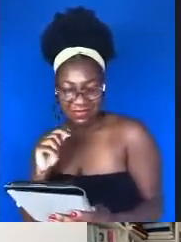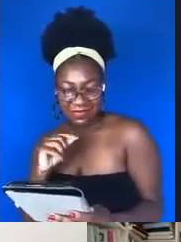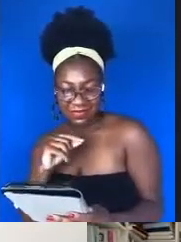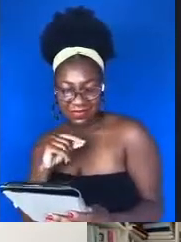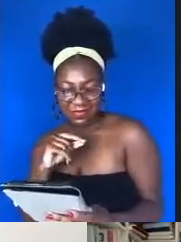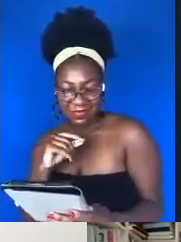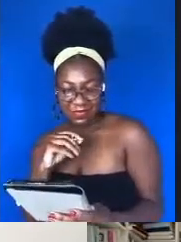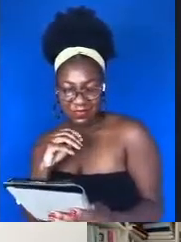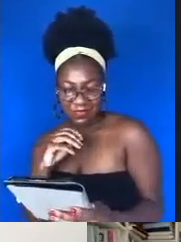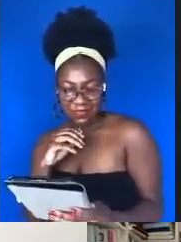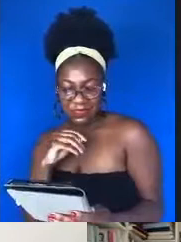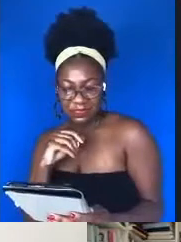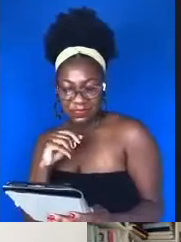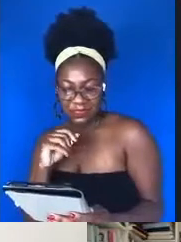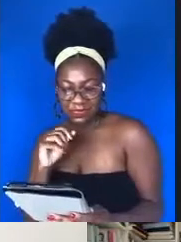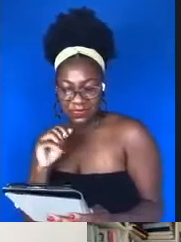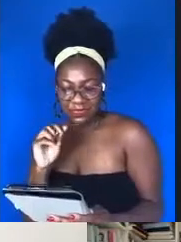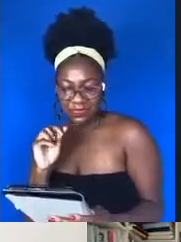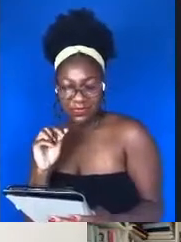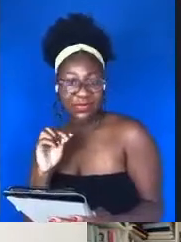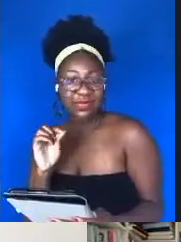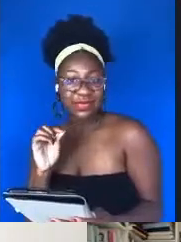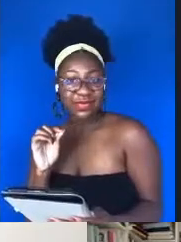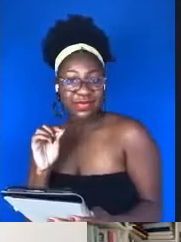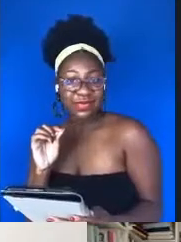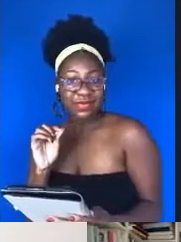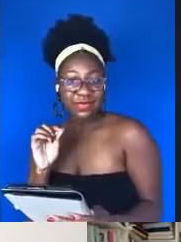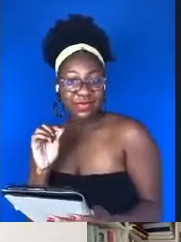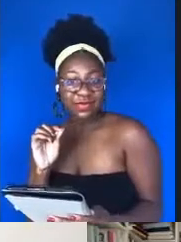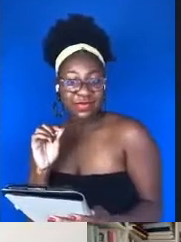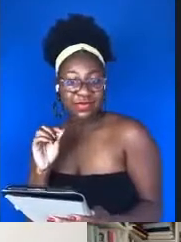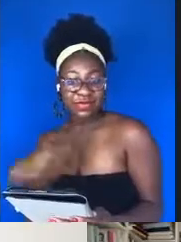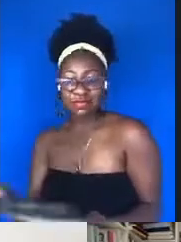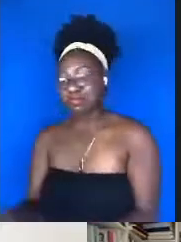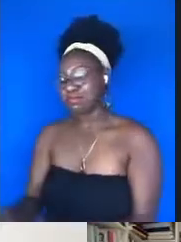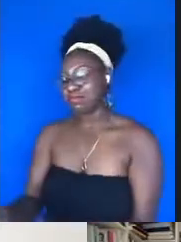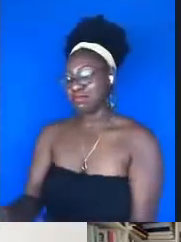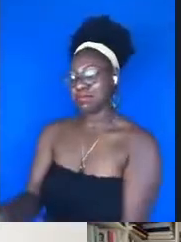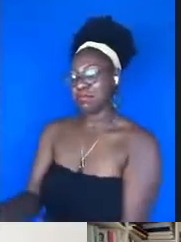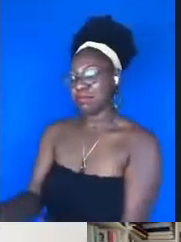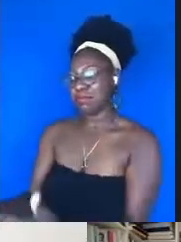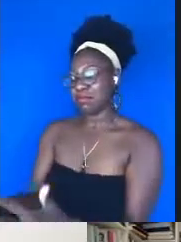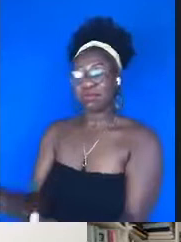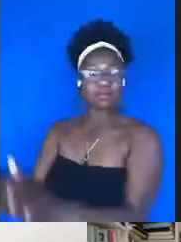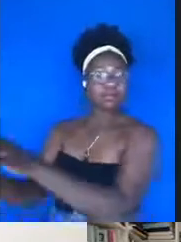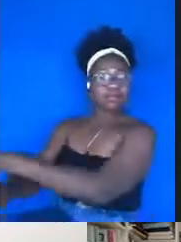And thrice more towards destiny. Peace, the spell is spun.